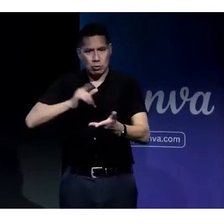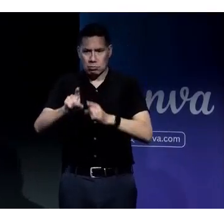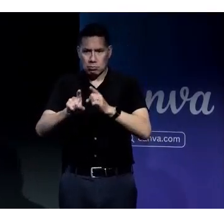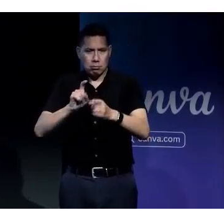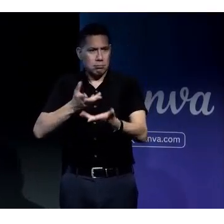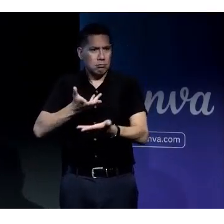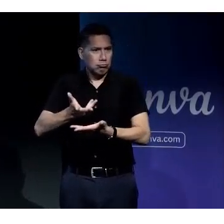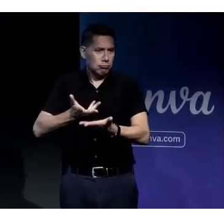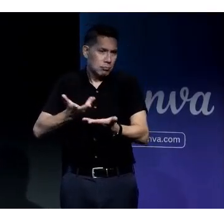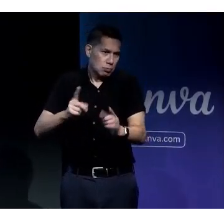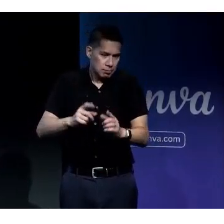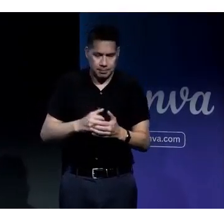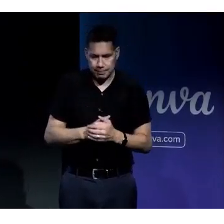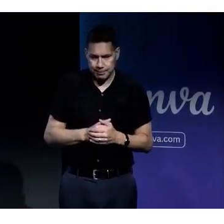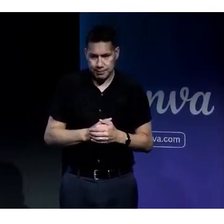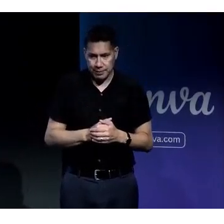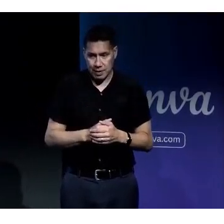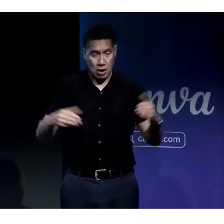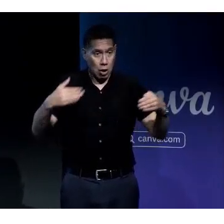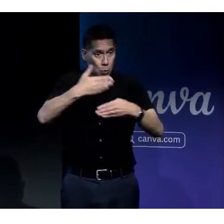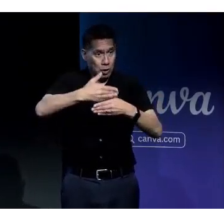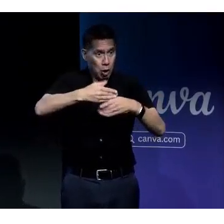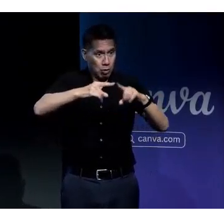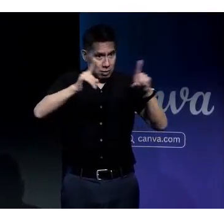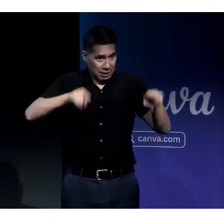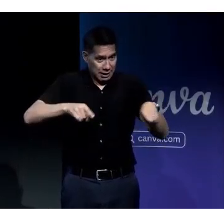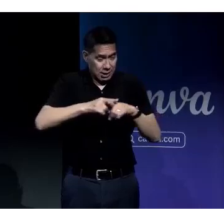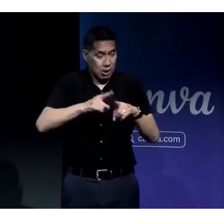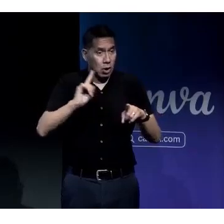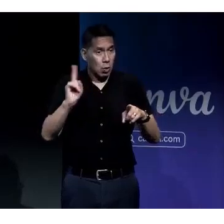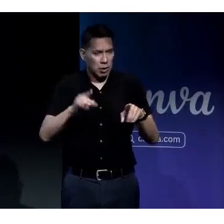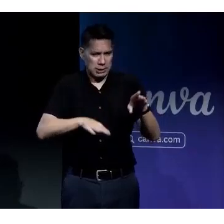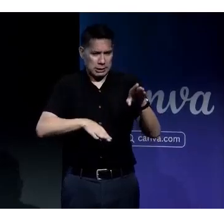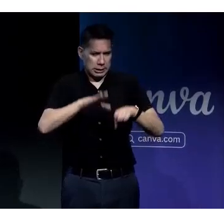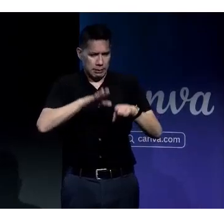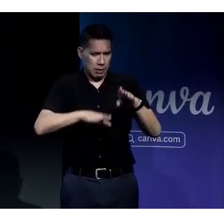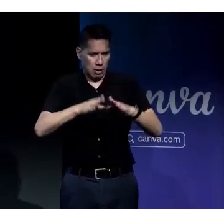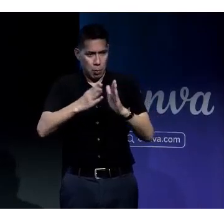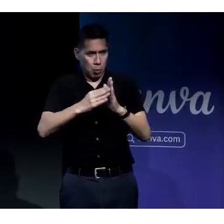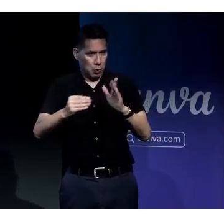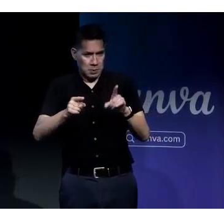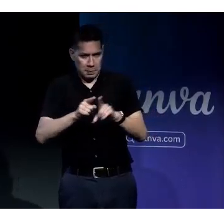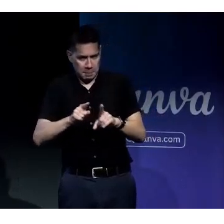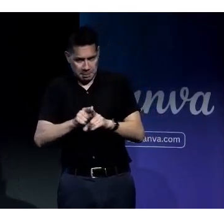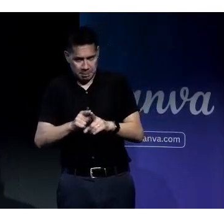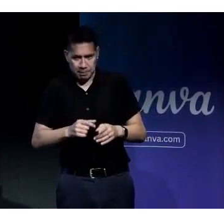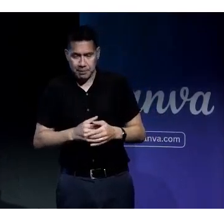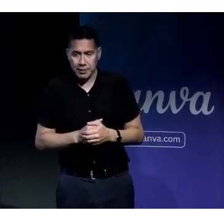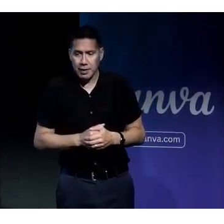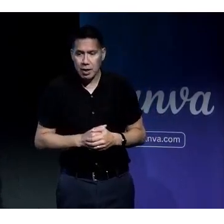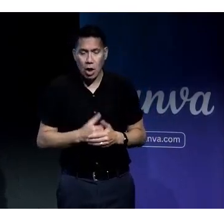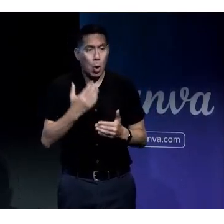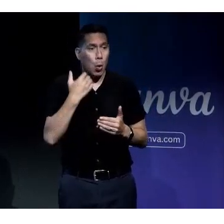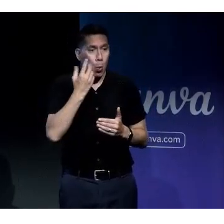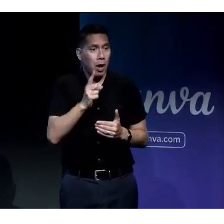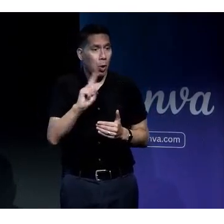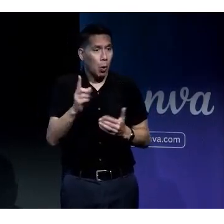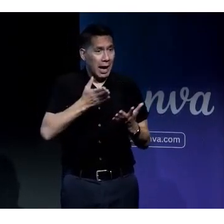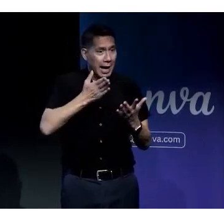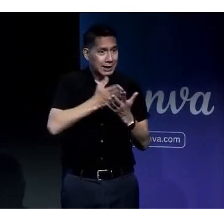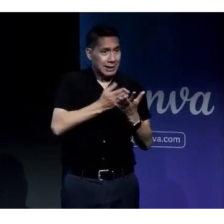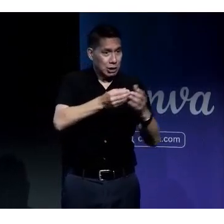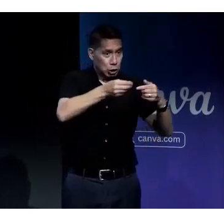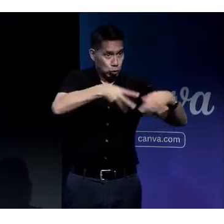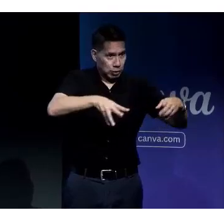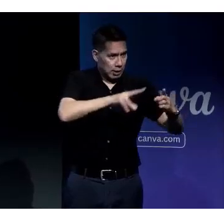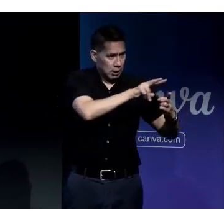content. The Windows-based screen readers actually operate on a pretty similar model. They're always reading from the accessibility tree,